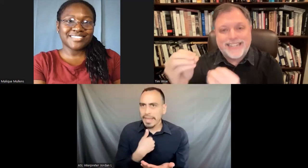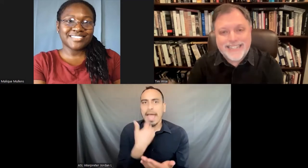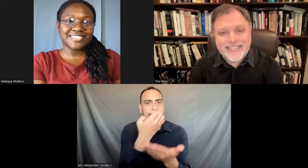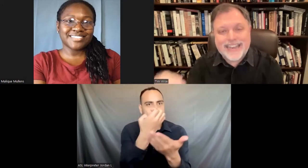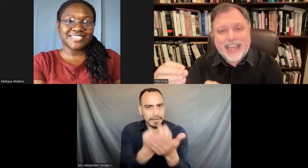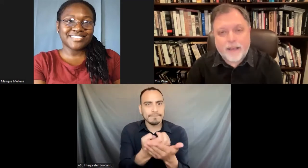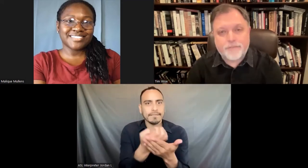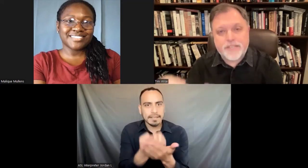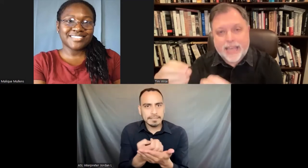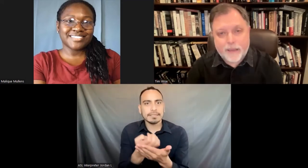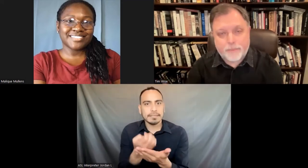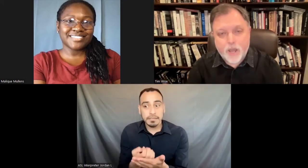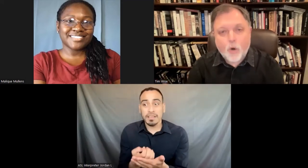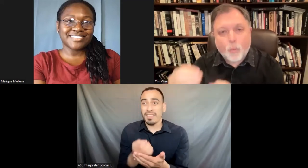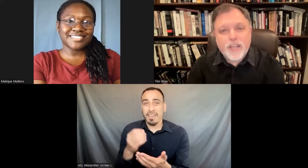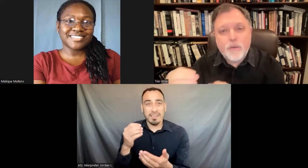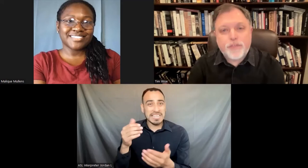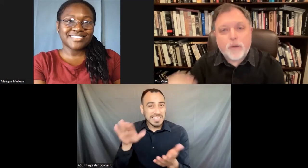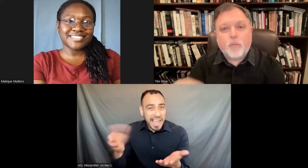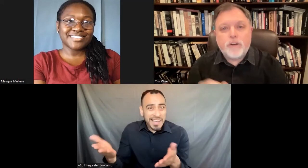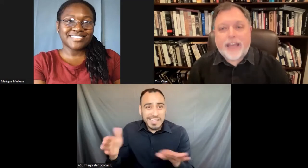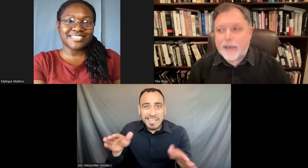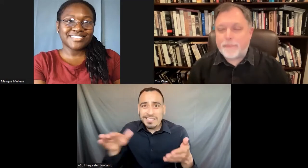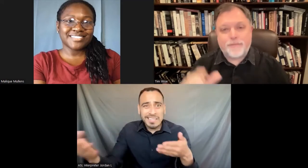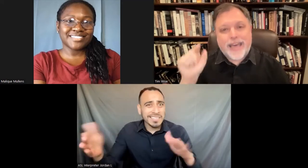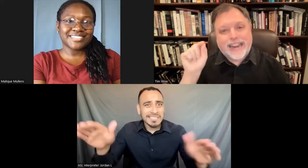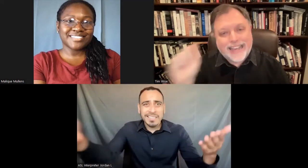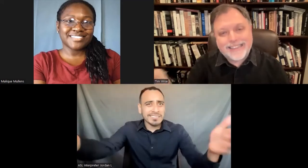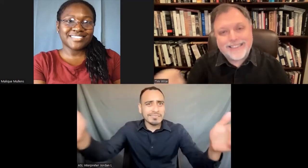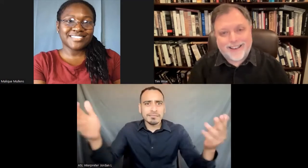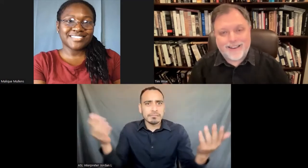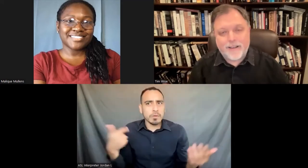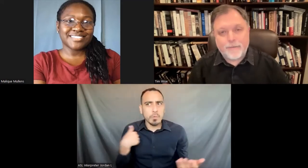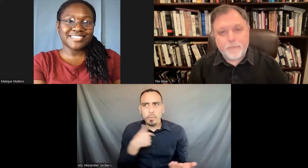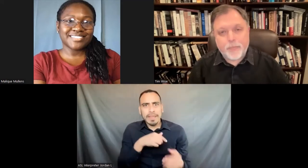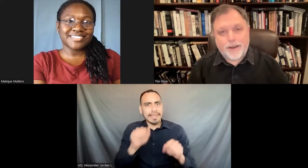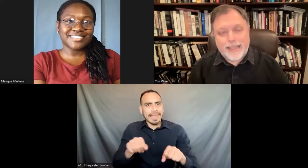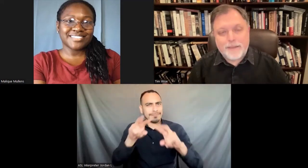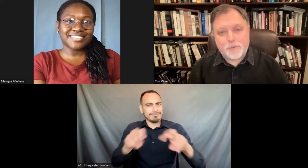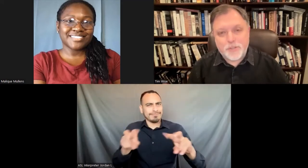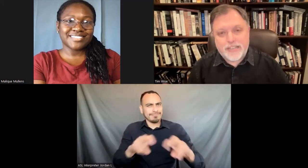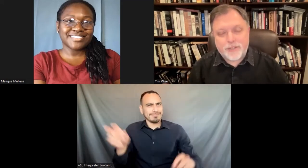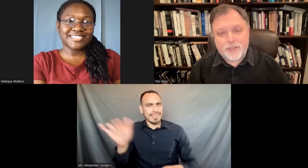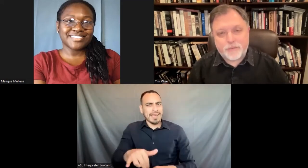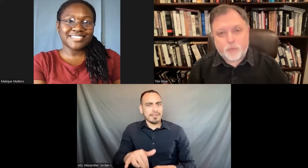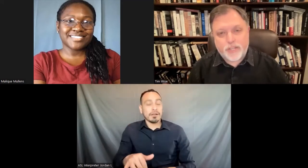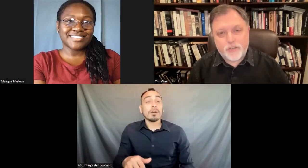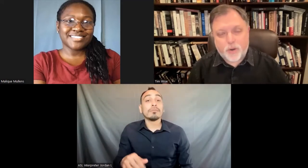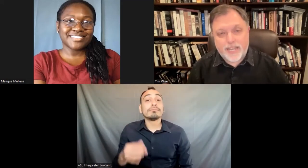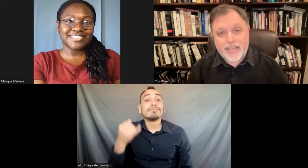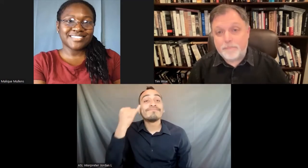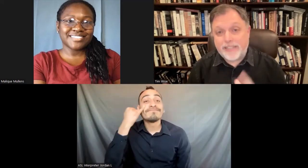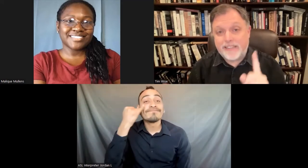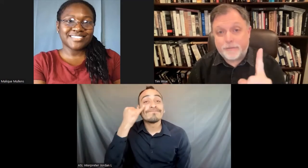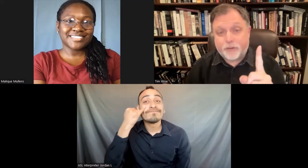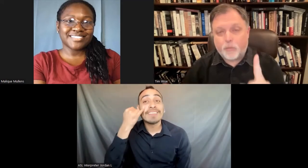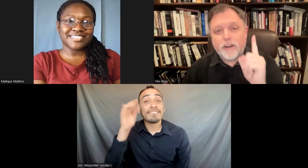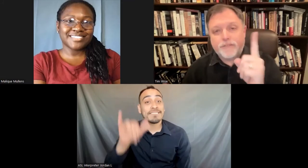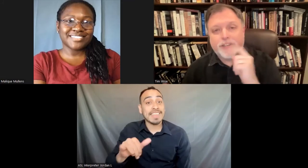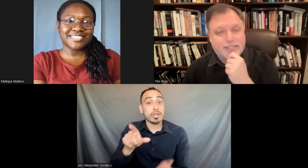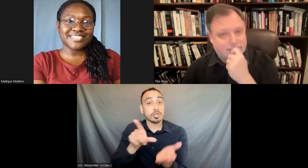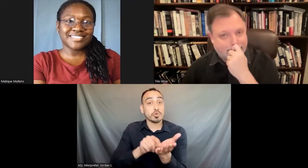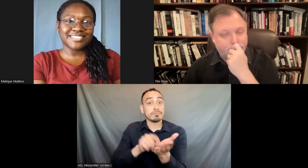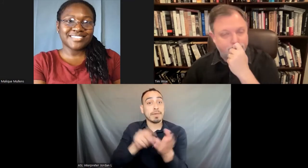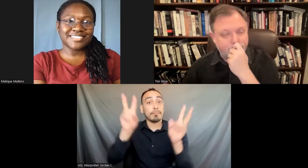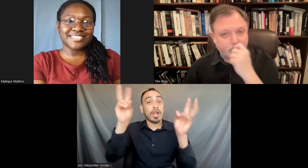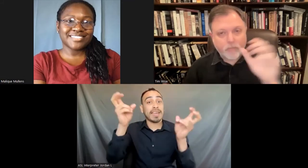deaths that didn't have to happen. What do you think would have happened if that headline on April 7th of 2020 had been different? What